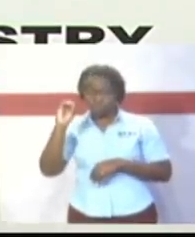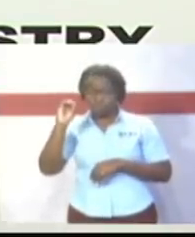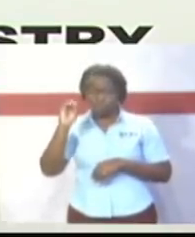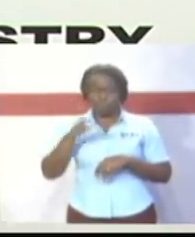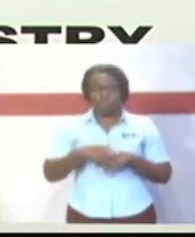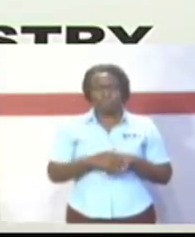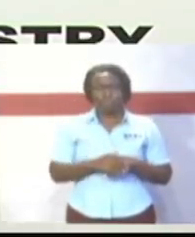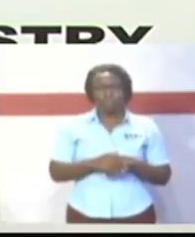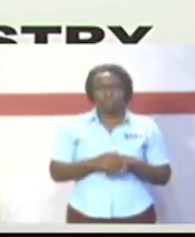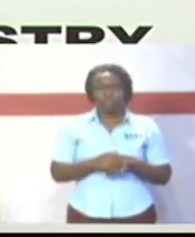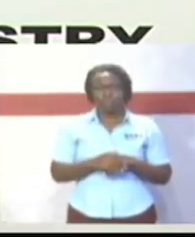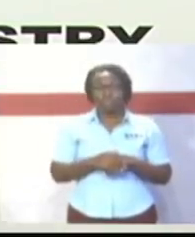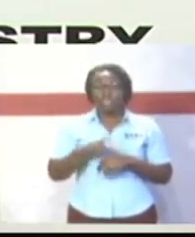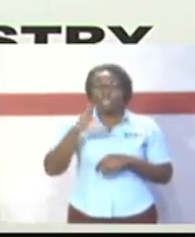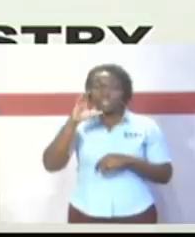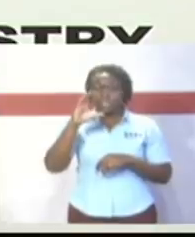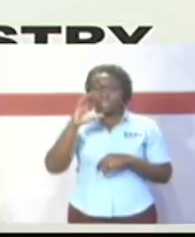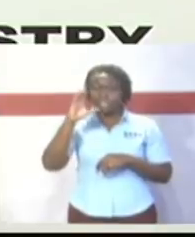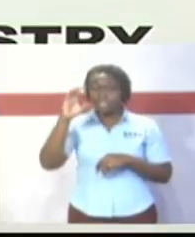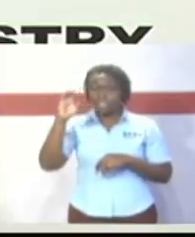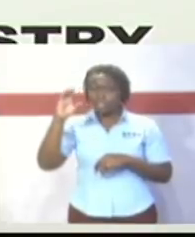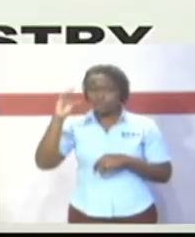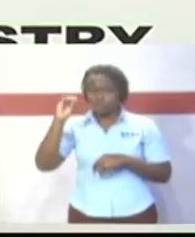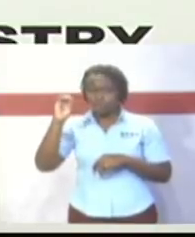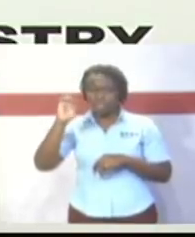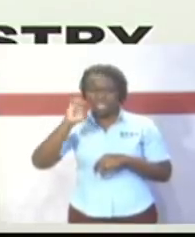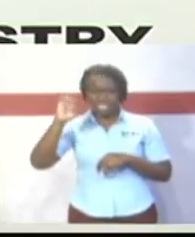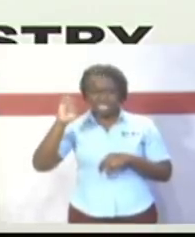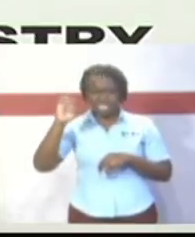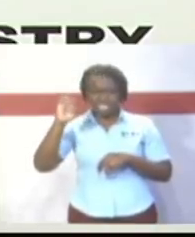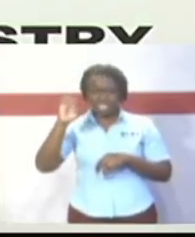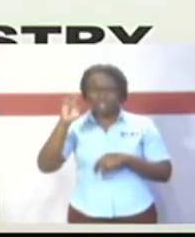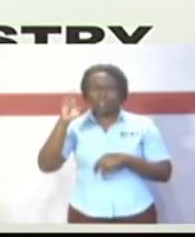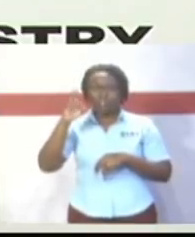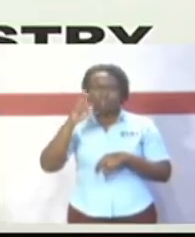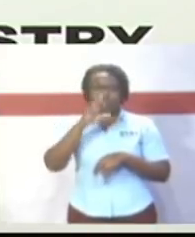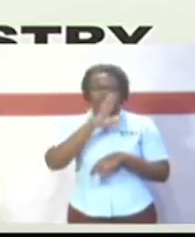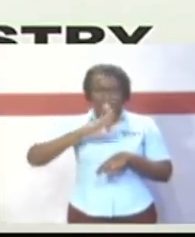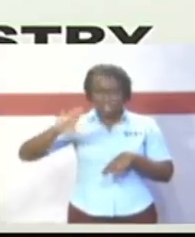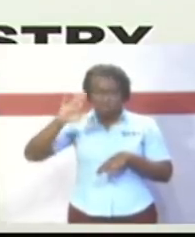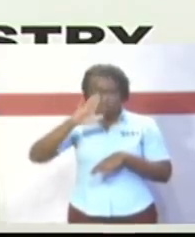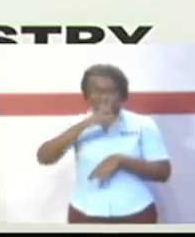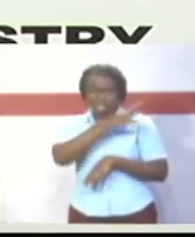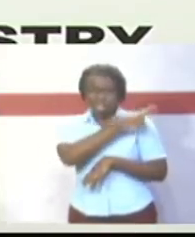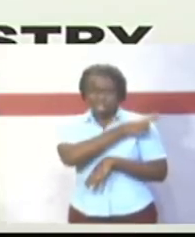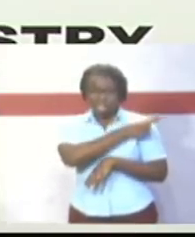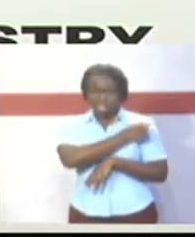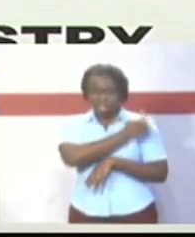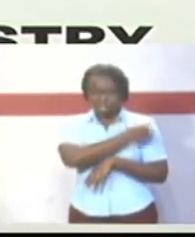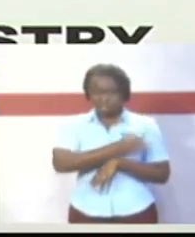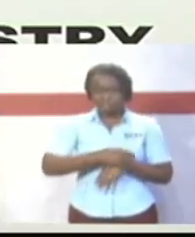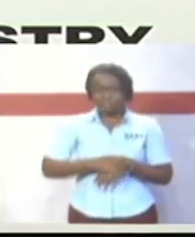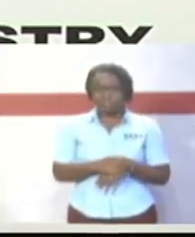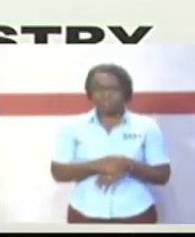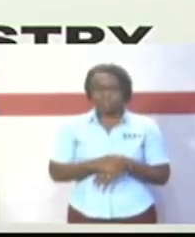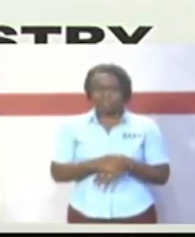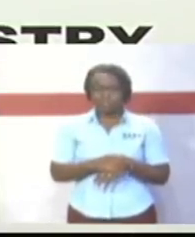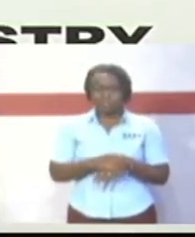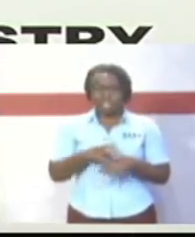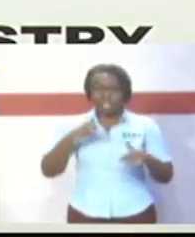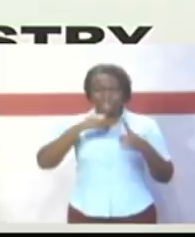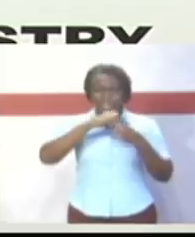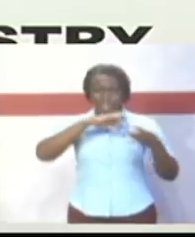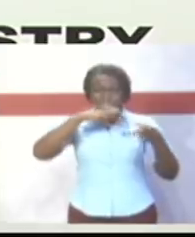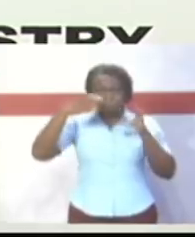Ronald Soyafat, CEO, Eastern Regional Health Authority, and Mr. Lana Lewis, Disaster Preparedness Coordinator in